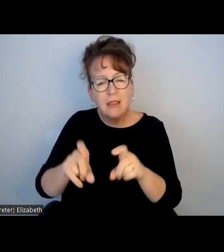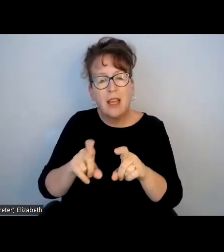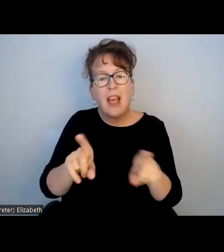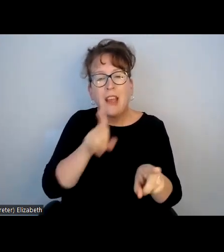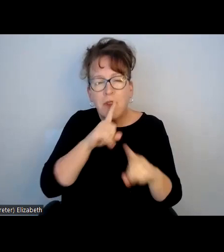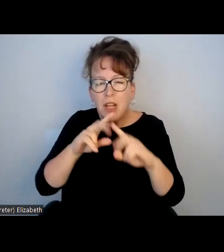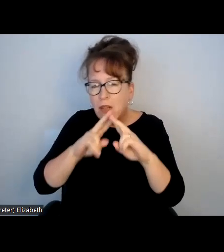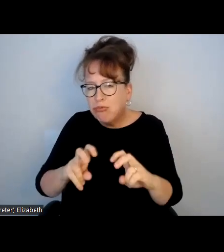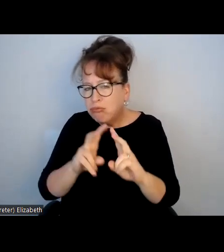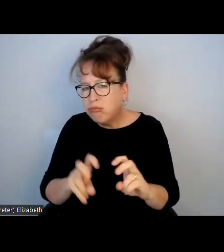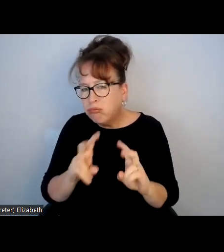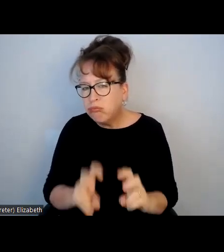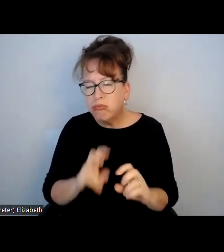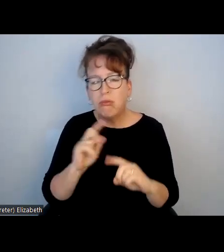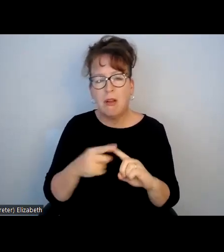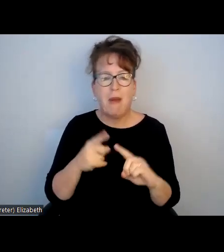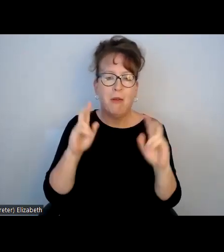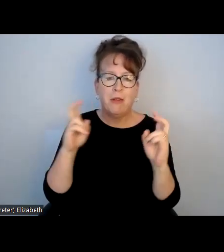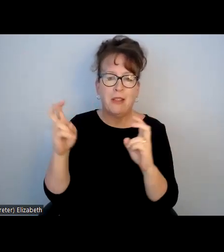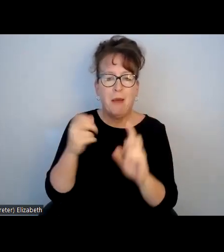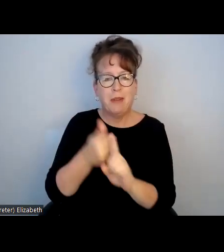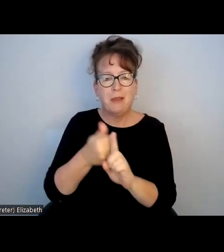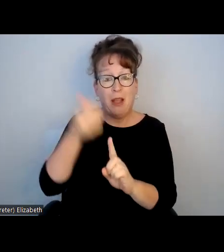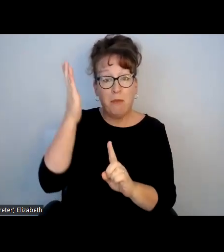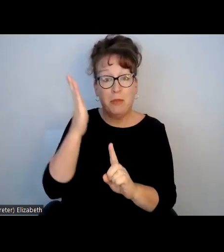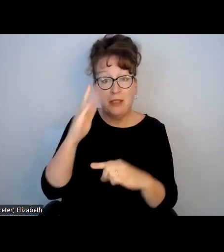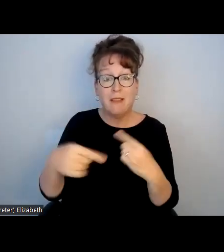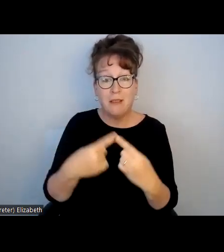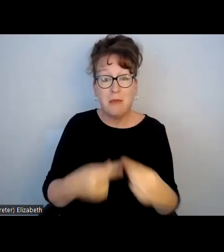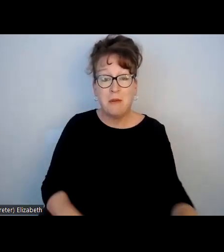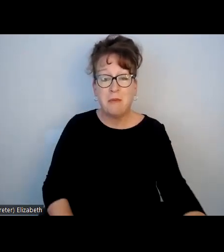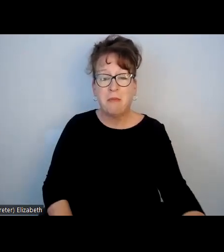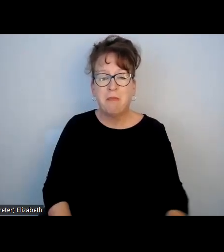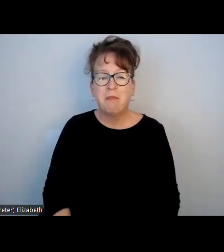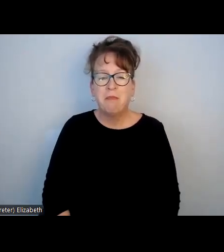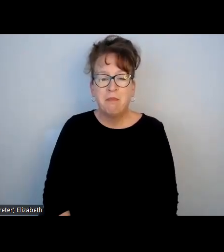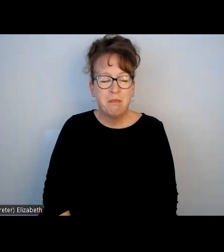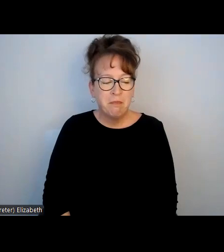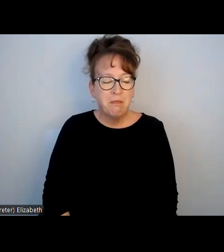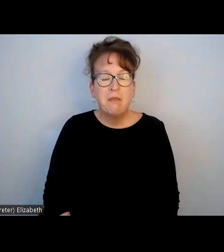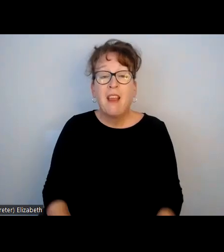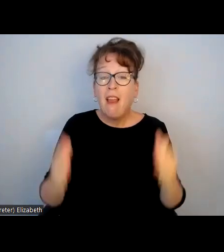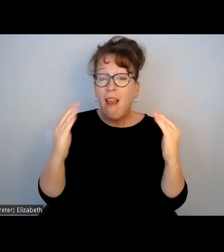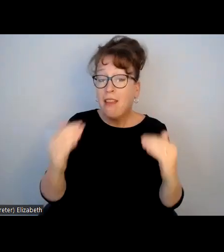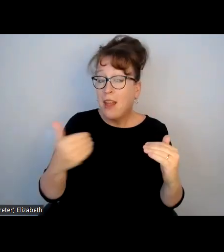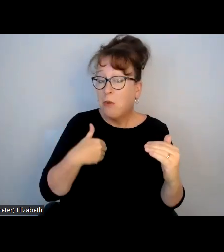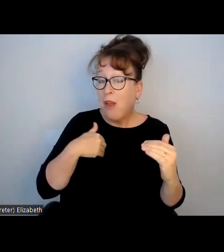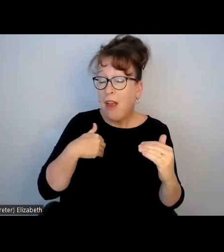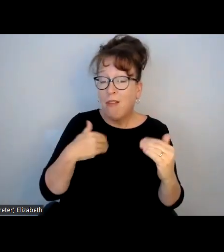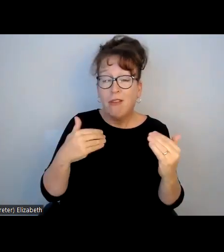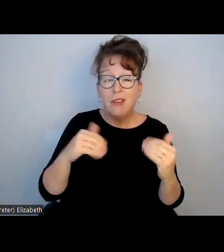little deeper into the topics that they'll be presenting on. And then we'll have another section